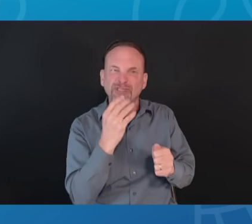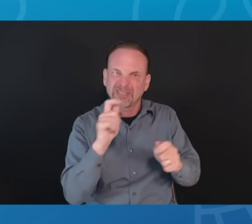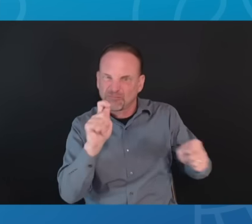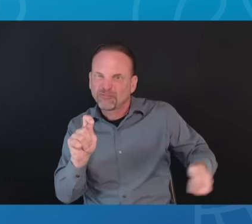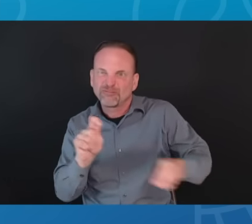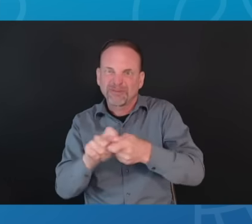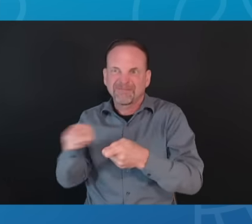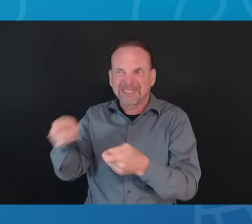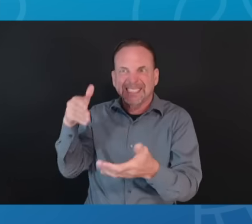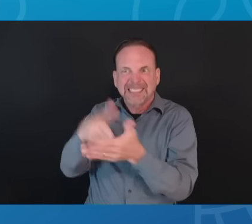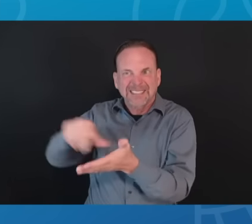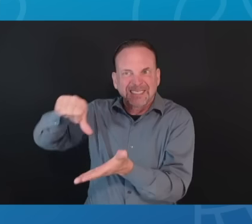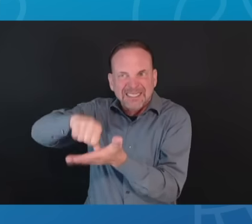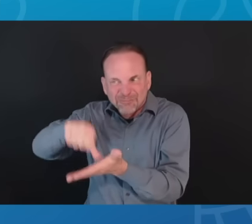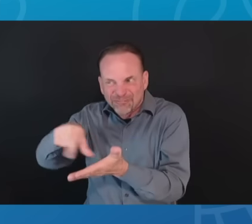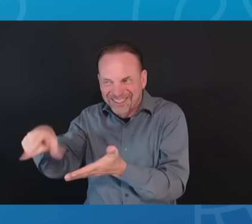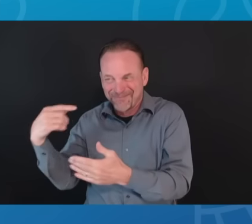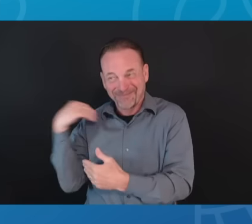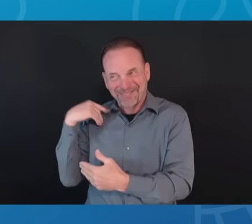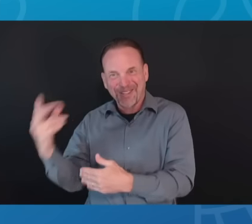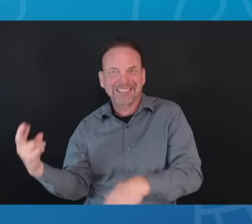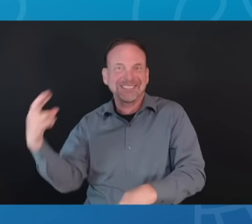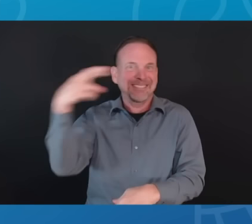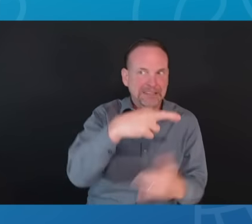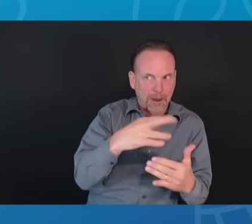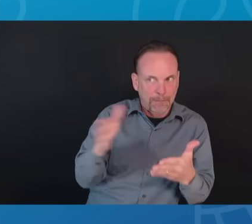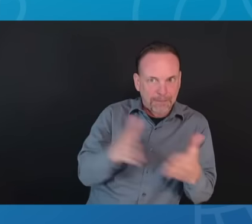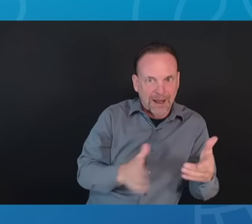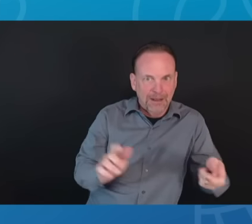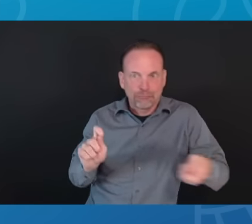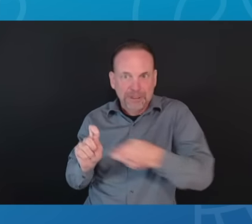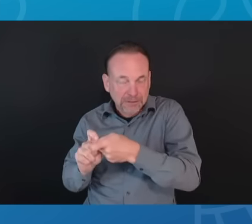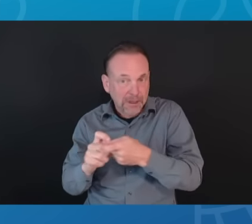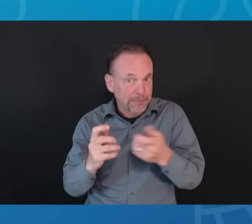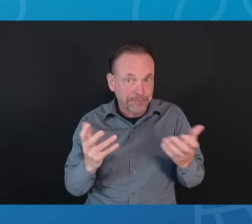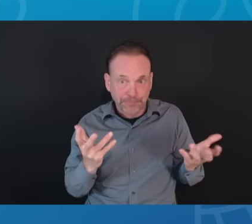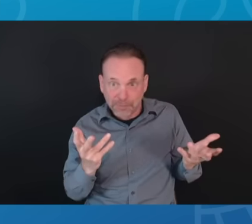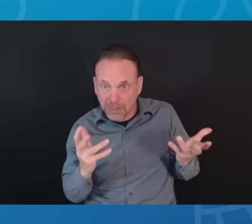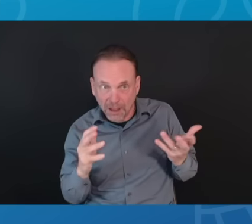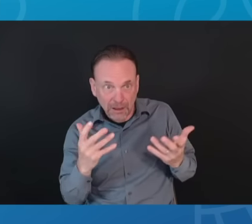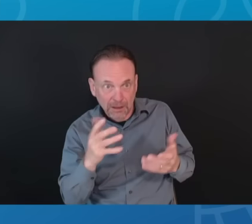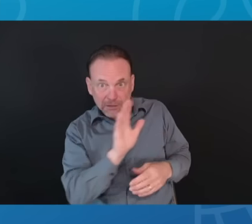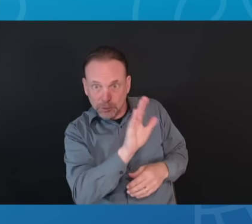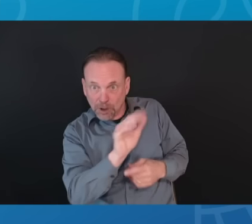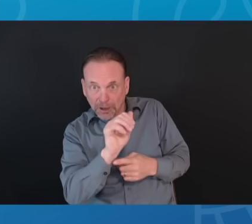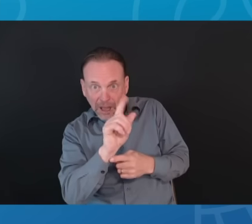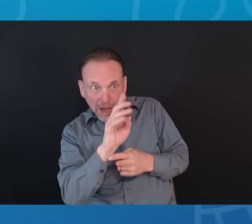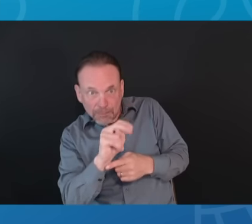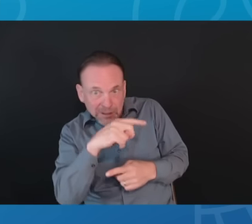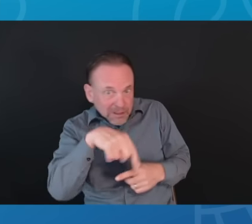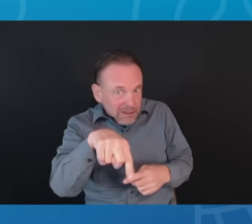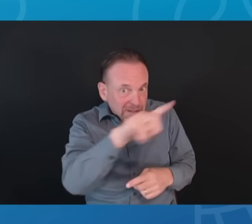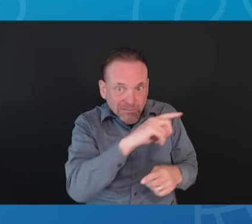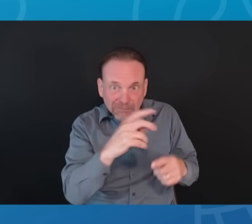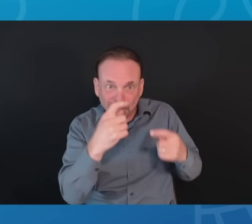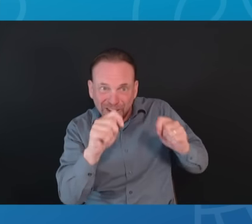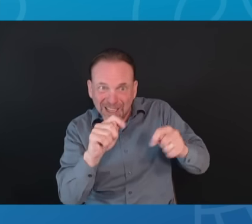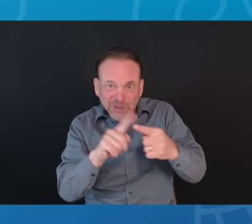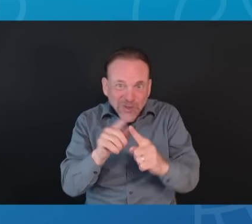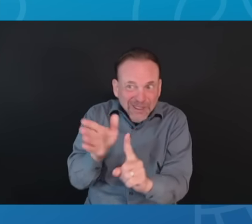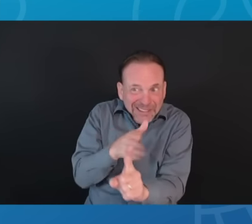administration, has it even tried to dissuade Israel from retaliating? We have had a number of conversations with